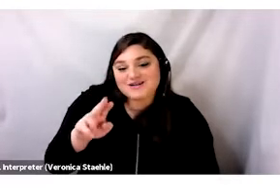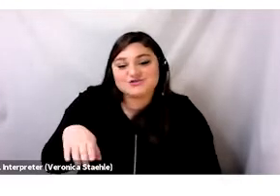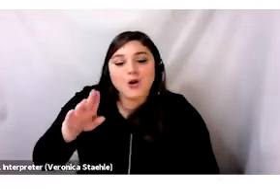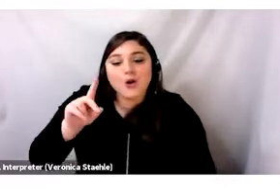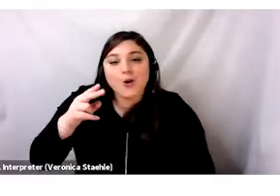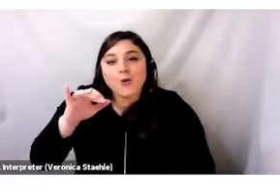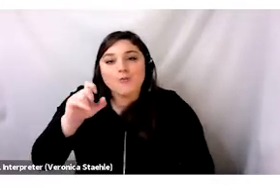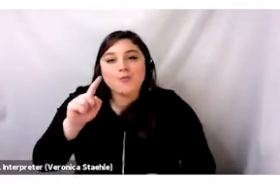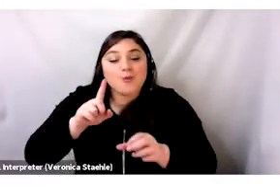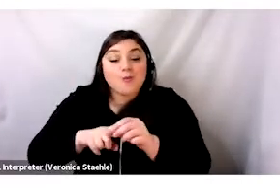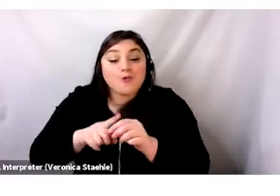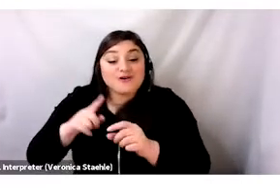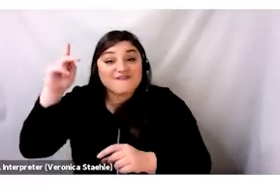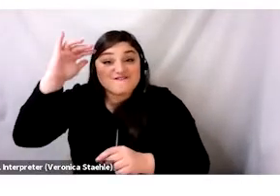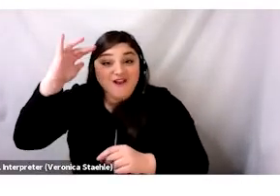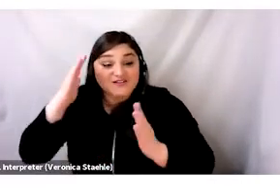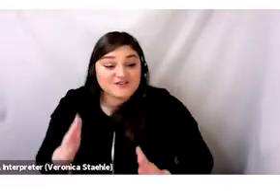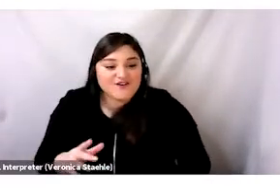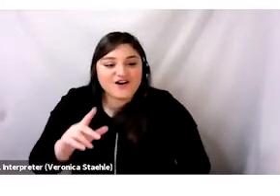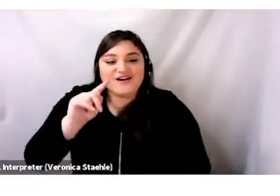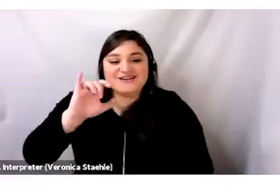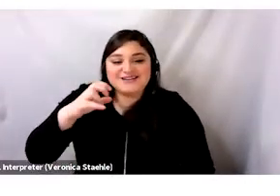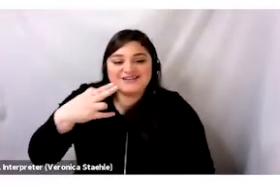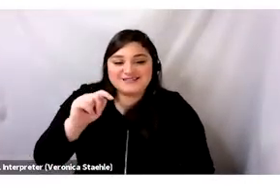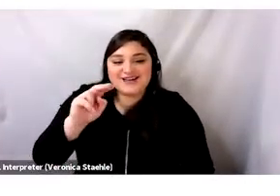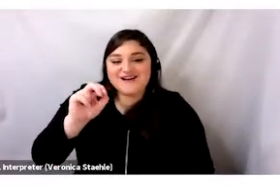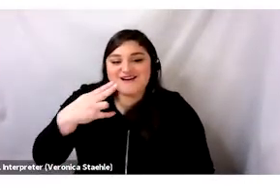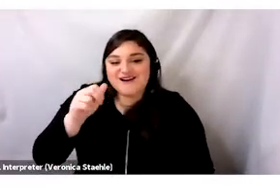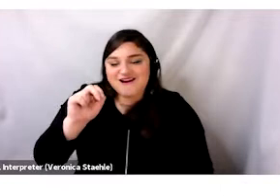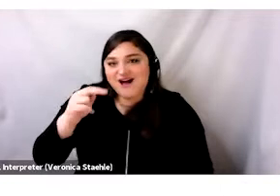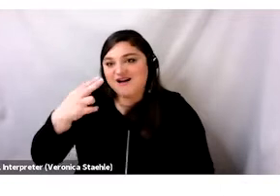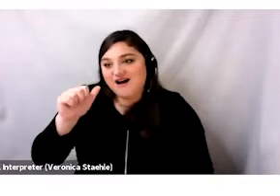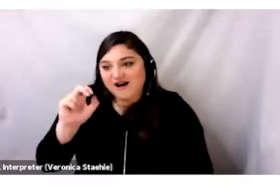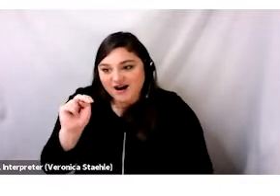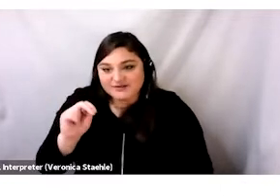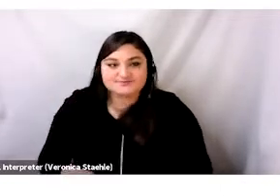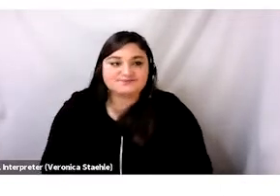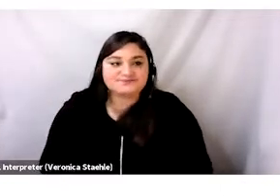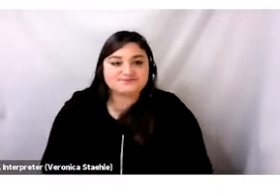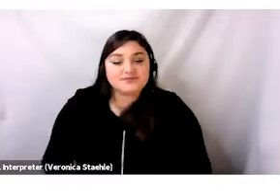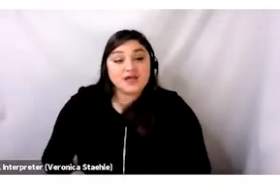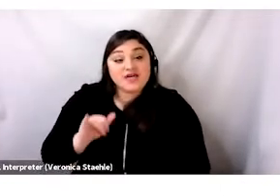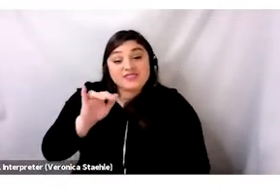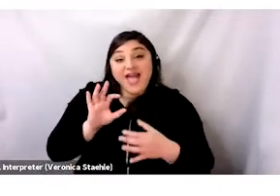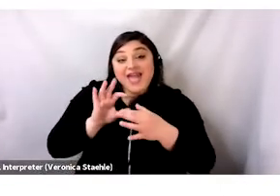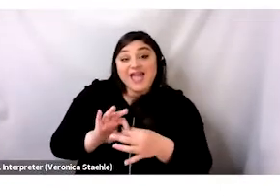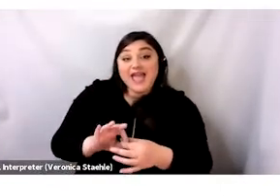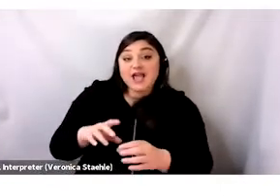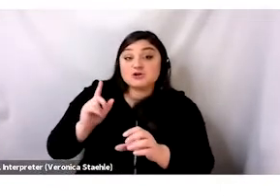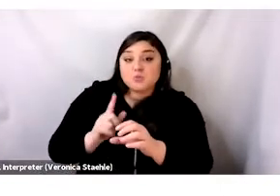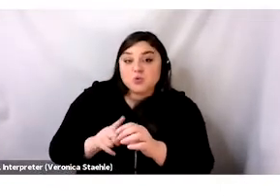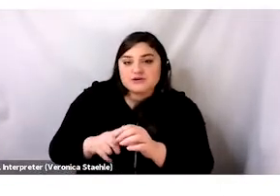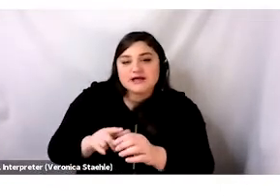if you want to as I read it. Engaged Buddhism is the kind of wisdom that responds to anything that